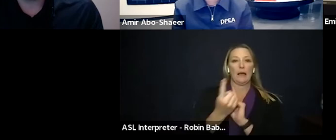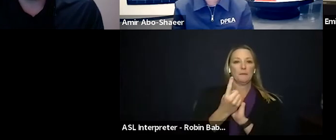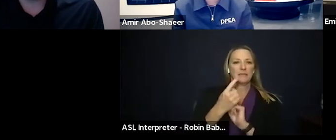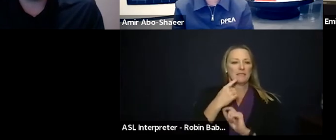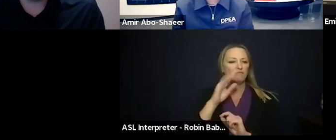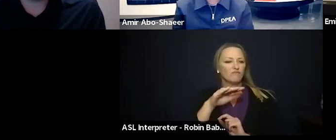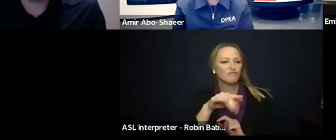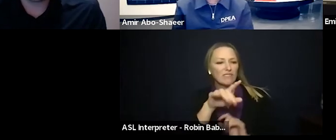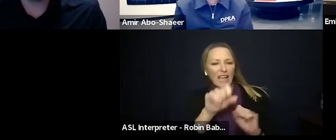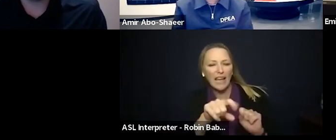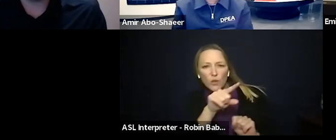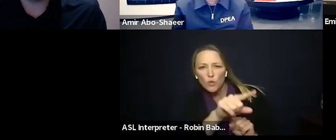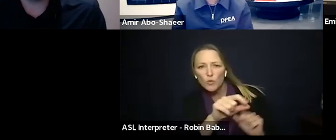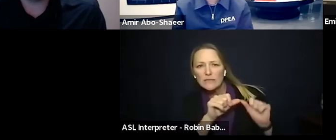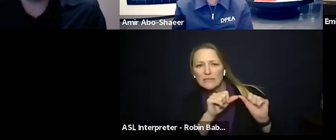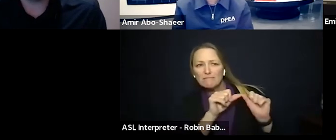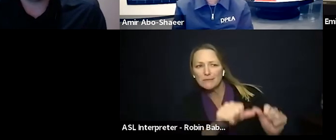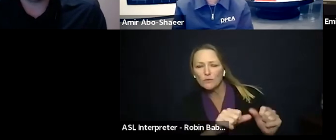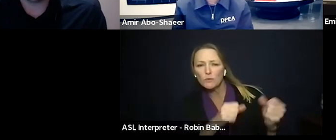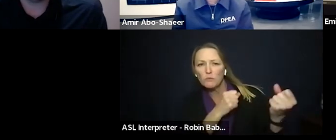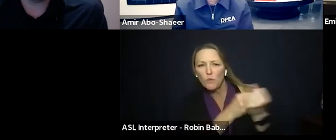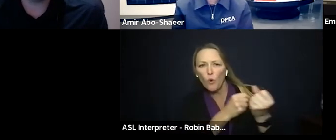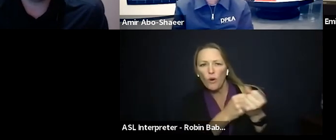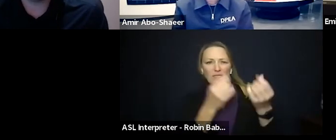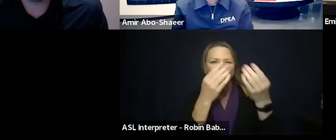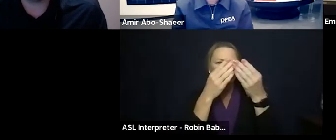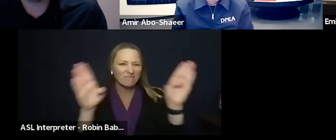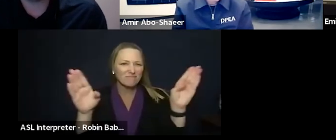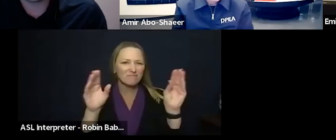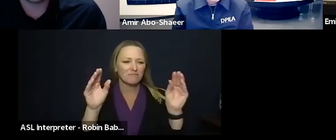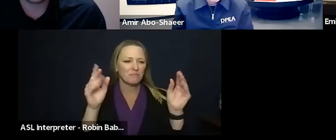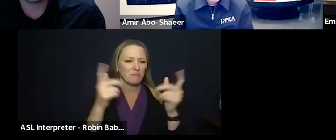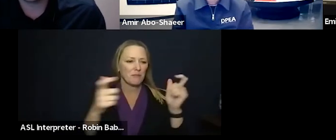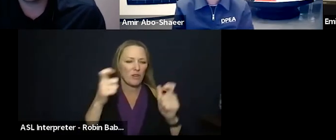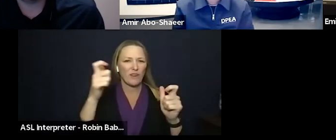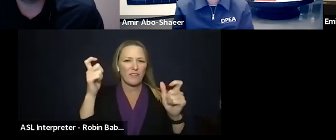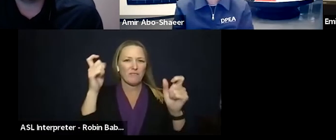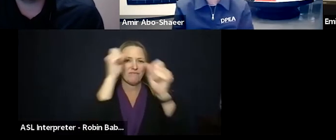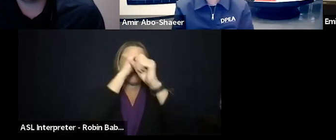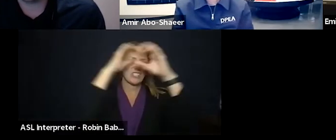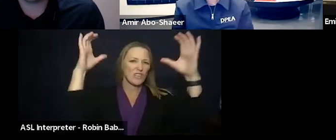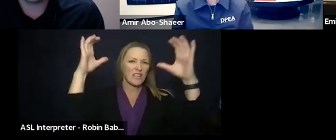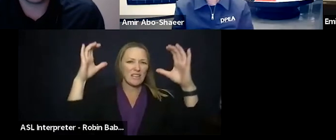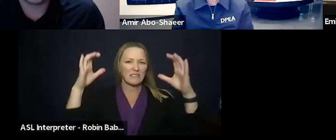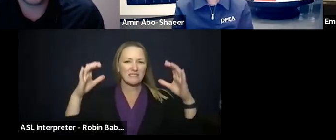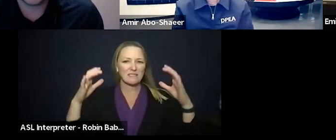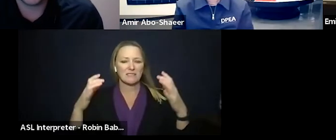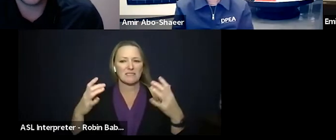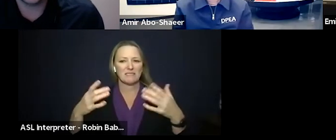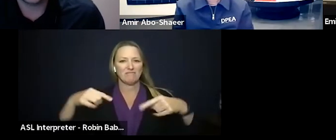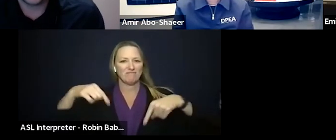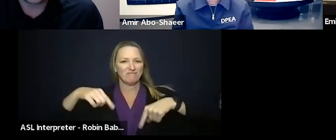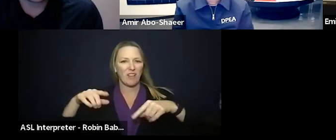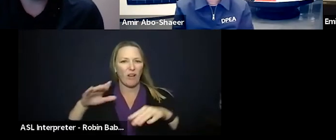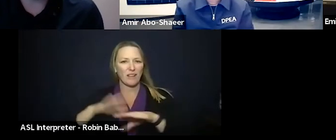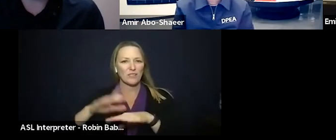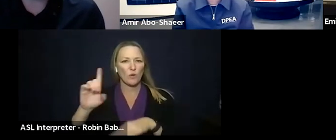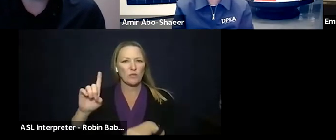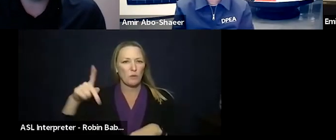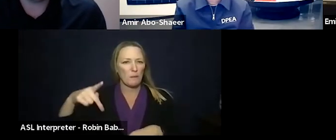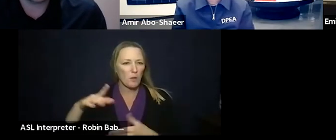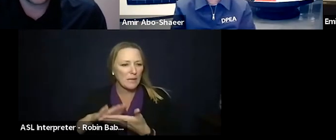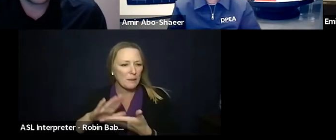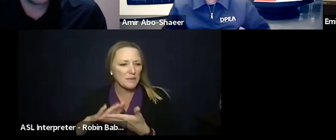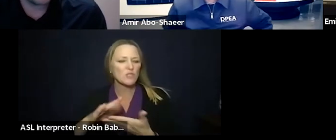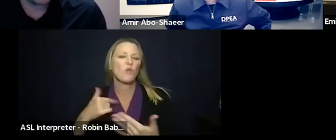continue to support a broader vision on the dos pueblos campus and i'll let them explain how we got